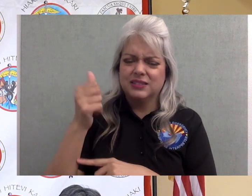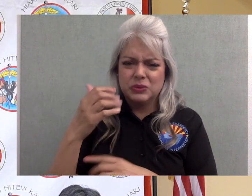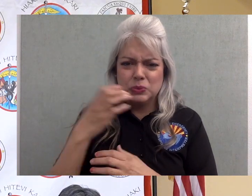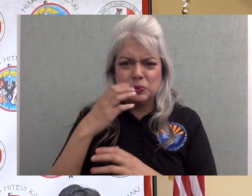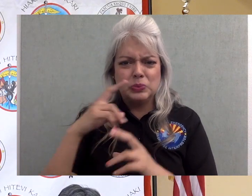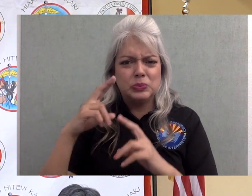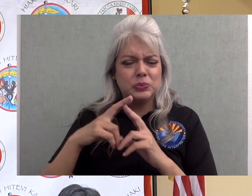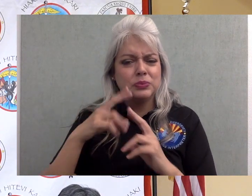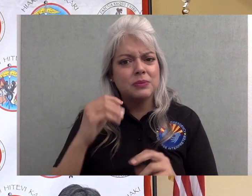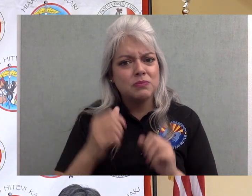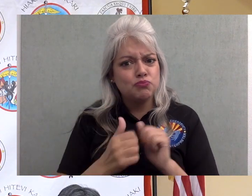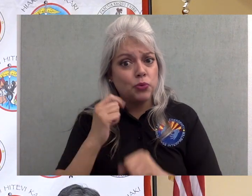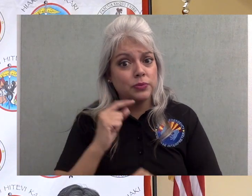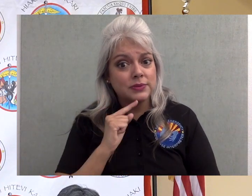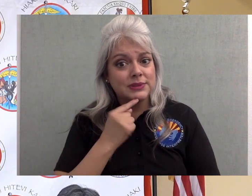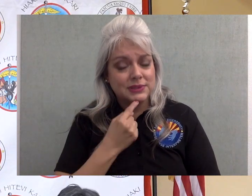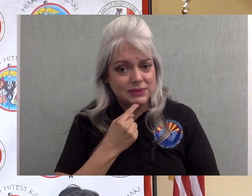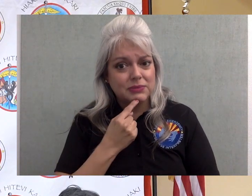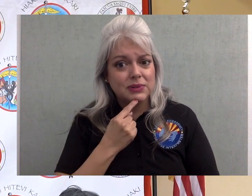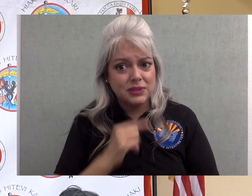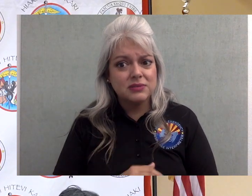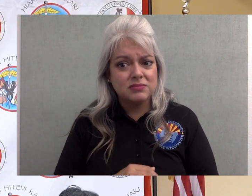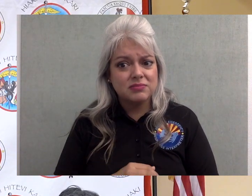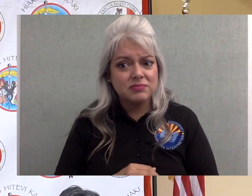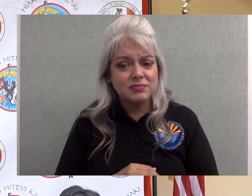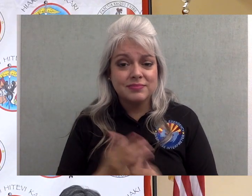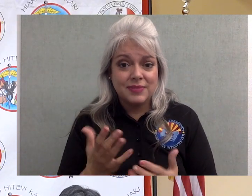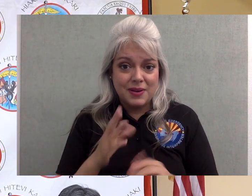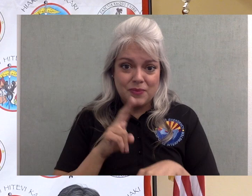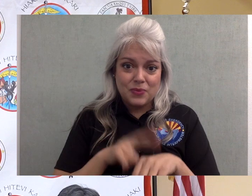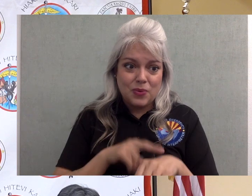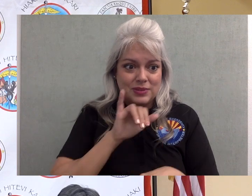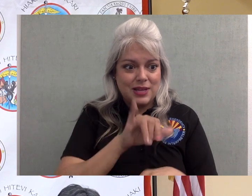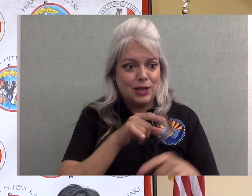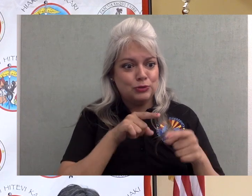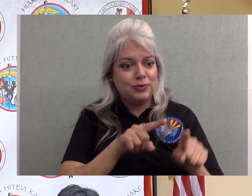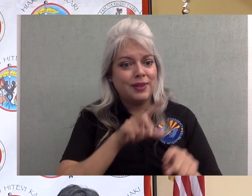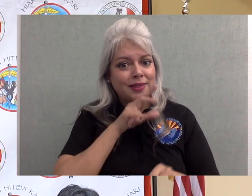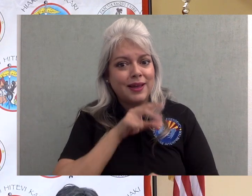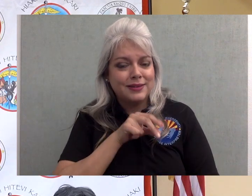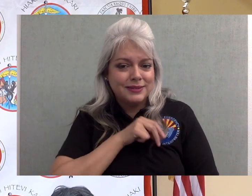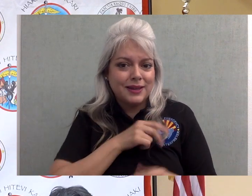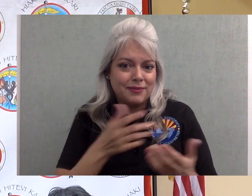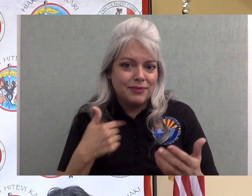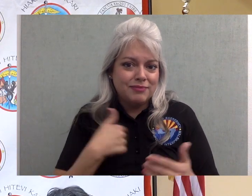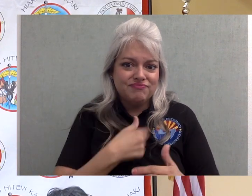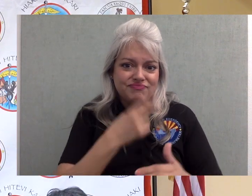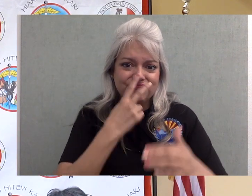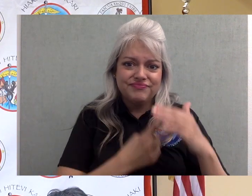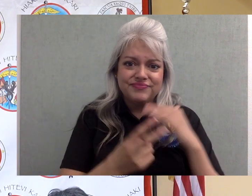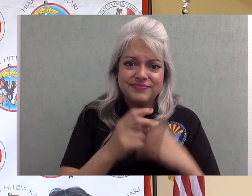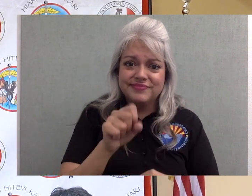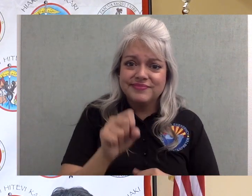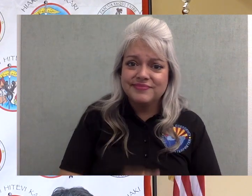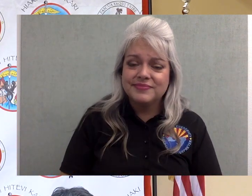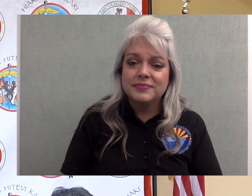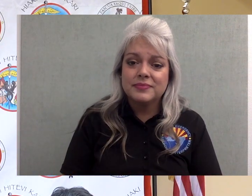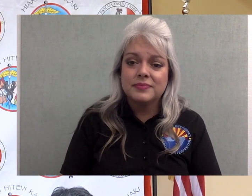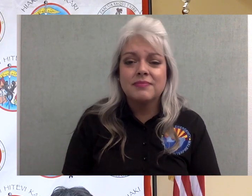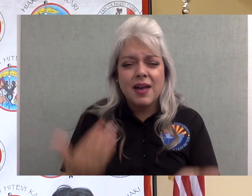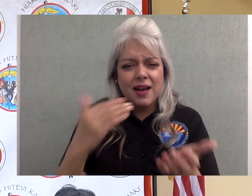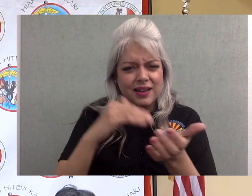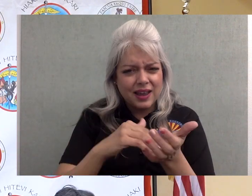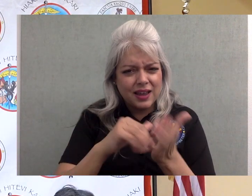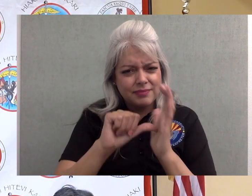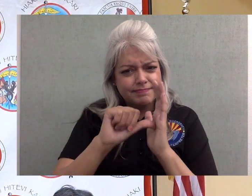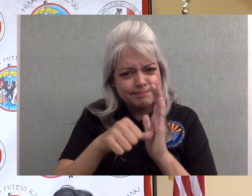it's very significant, and there's no coincidence that Thanksgiving was in that time period. So again, I'm going to give you a little more